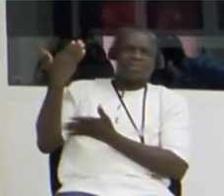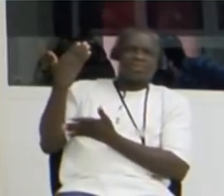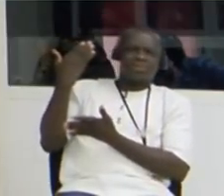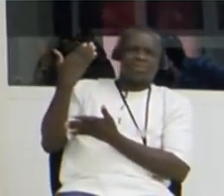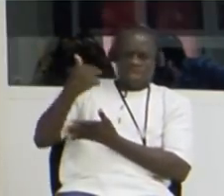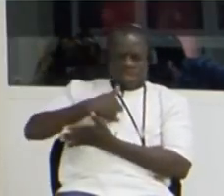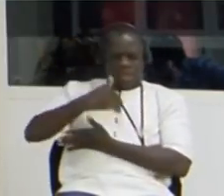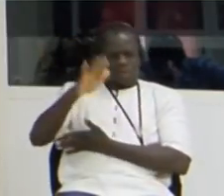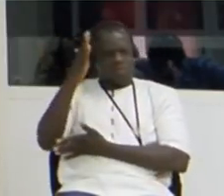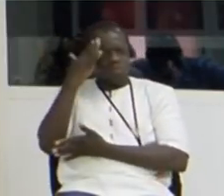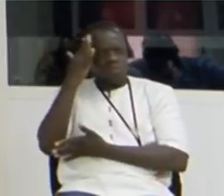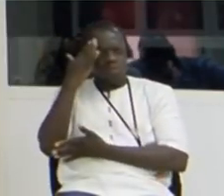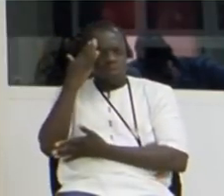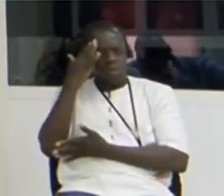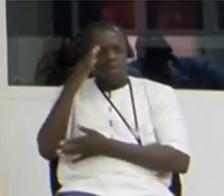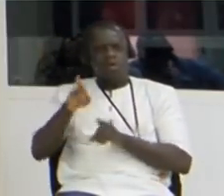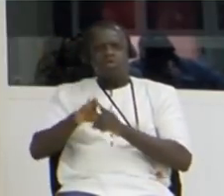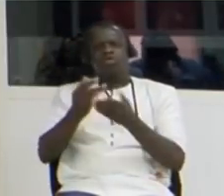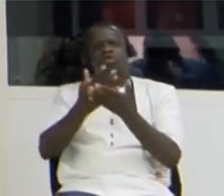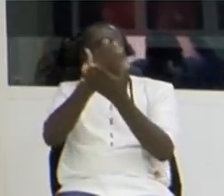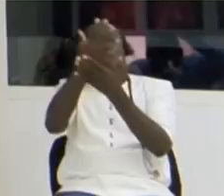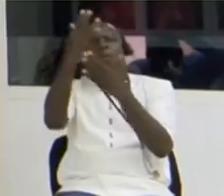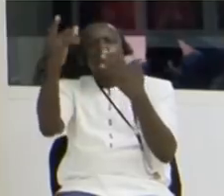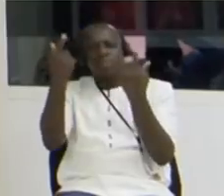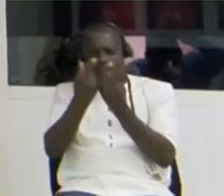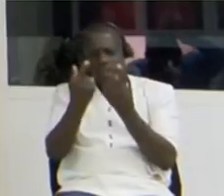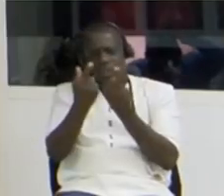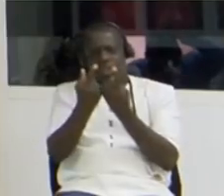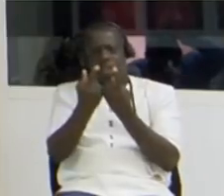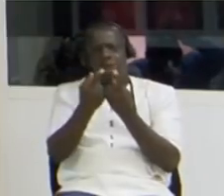that I knew some of the things that